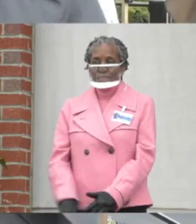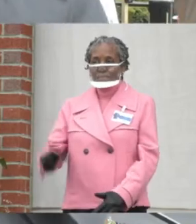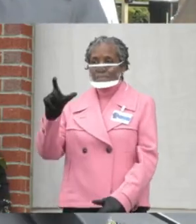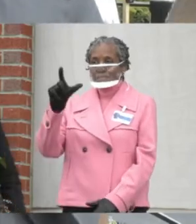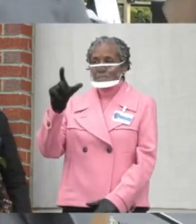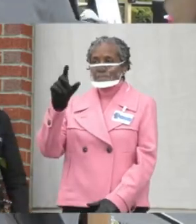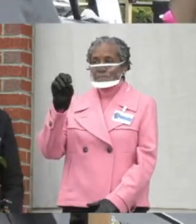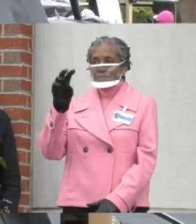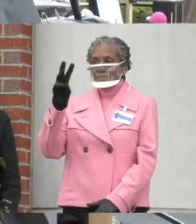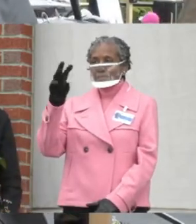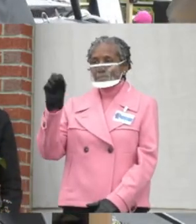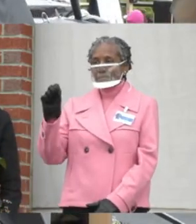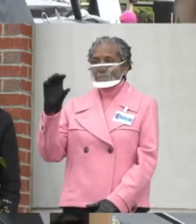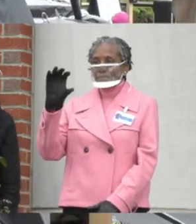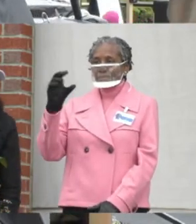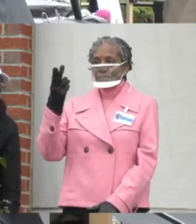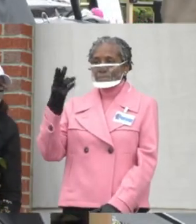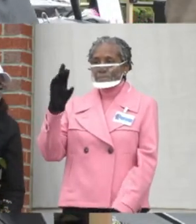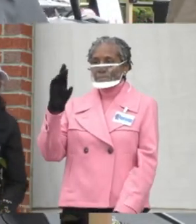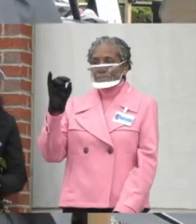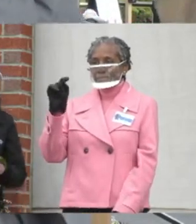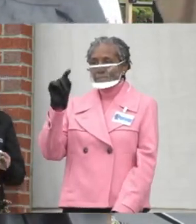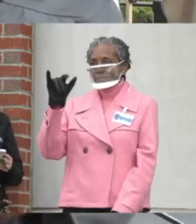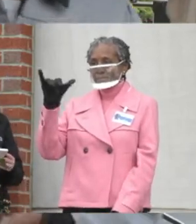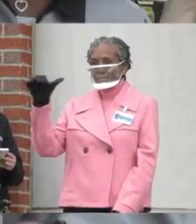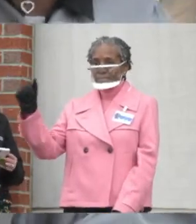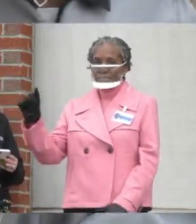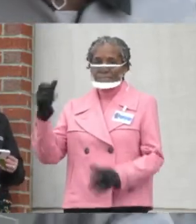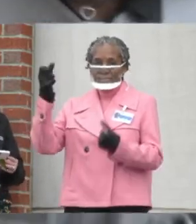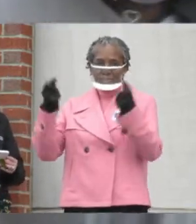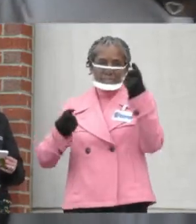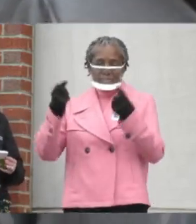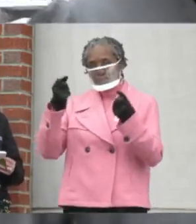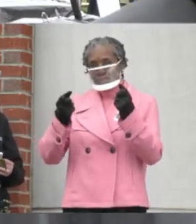Luis Castilla, Automotive Systems Technology.